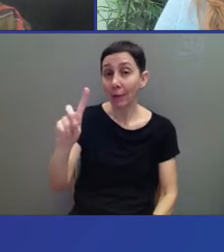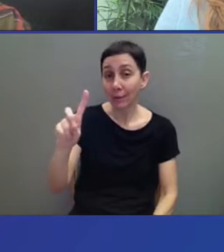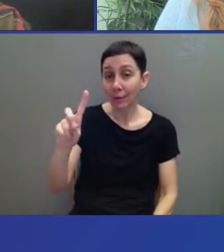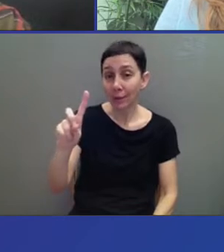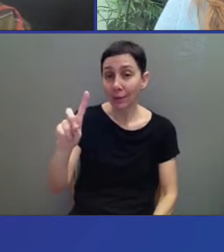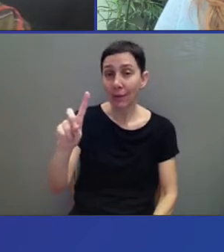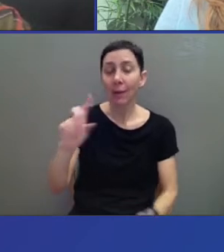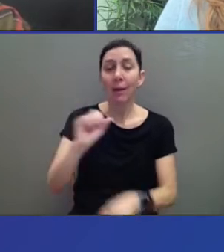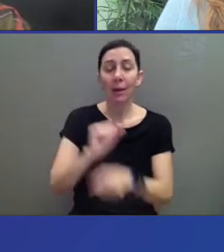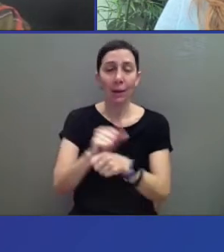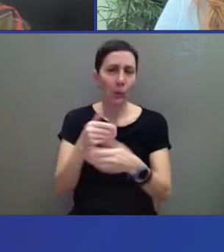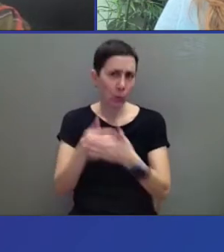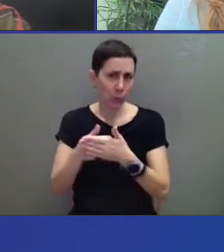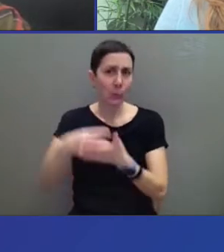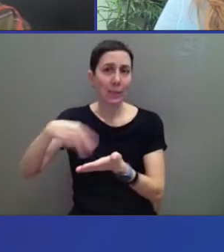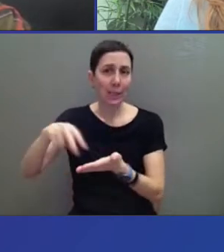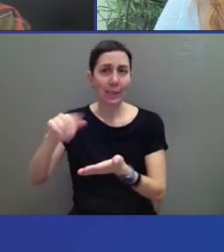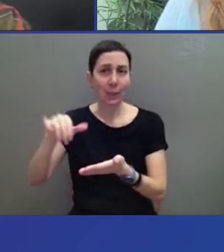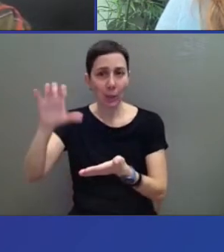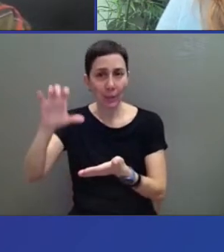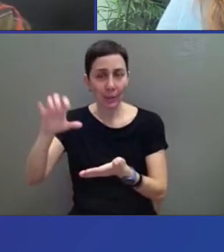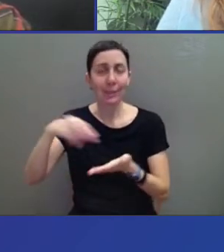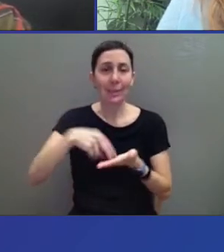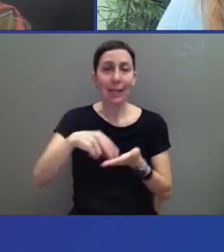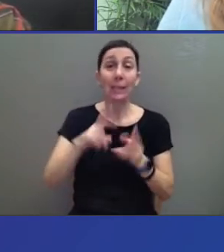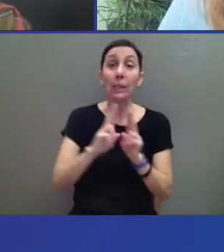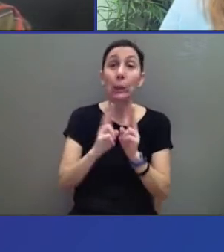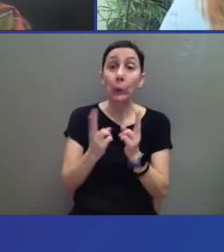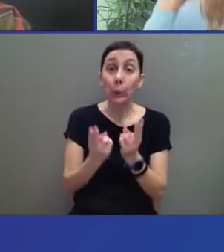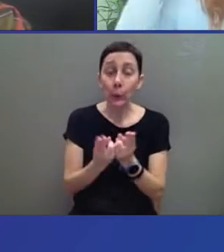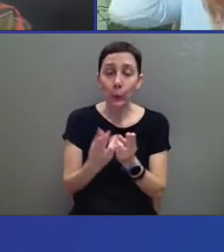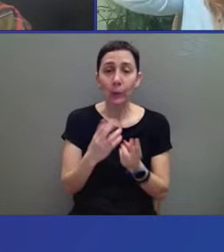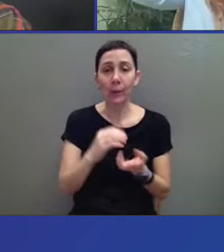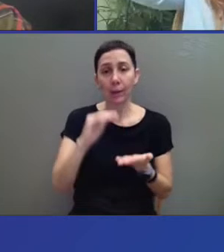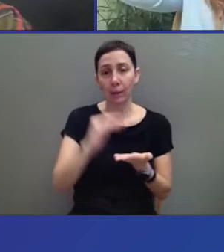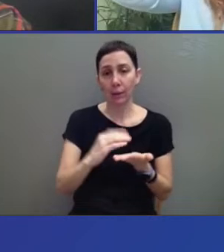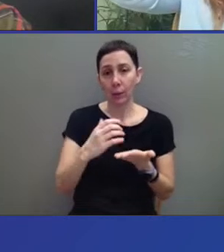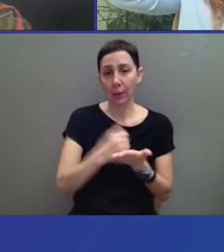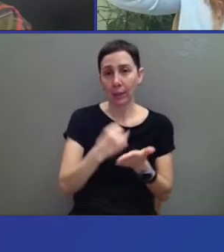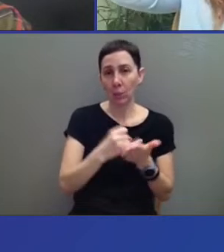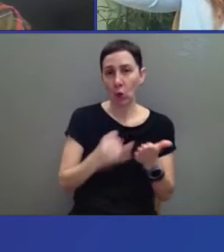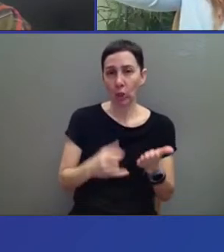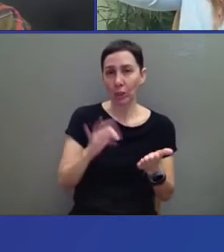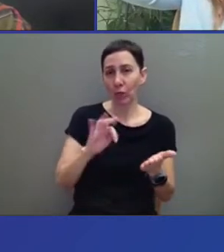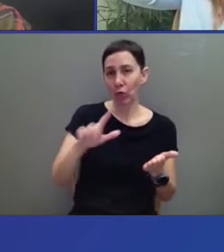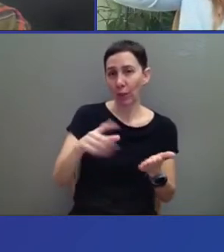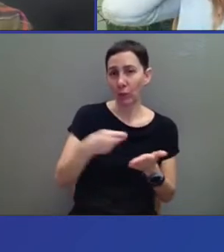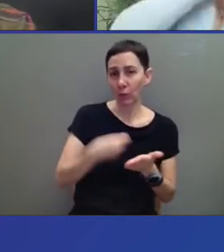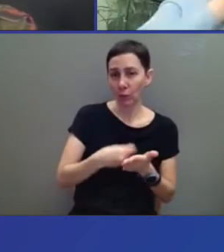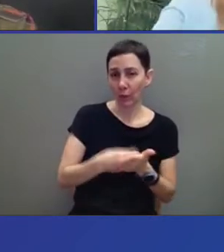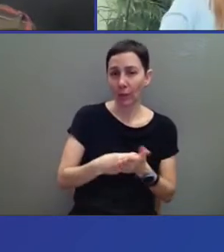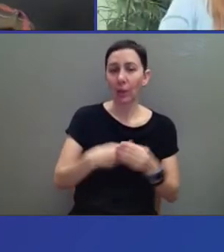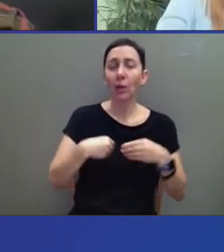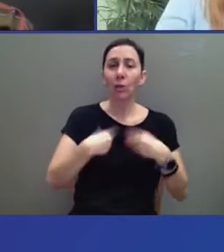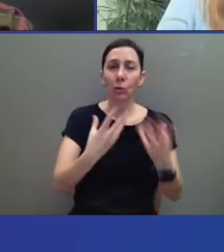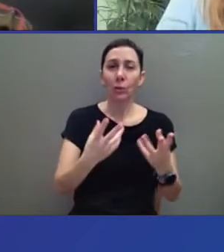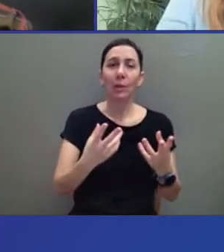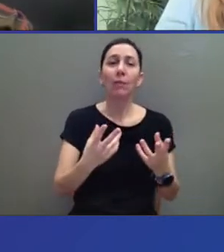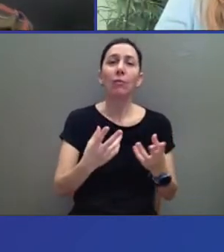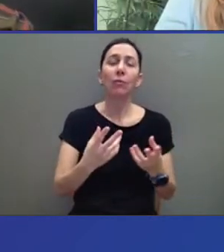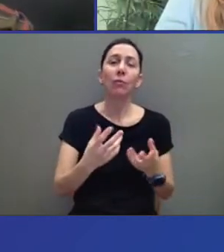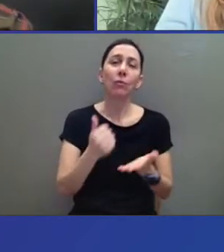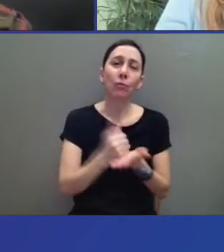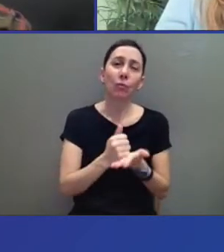closely with Dance NYC, Dance Union, and the Low Income Artists and Freelancers Fund to provide rapid relief support as well.